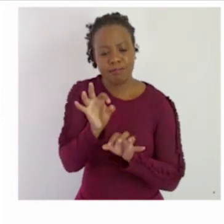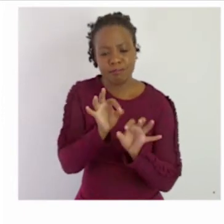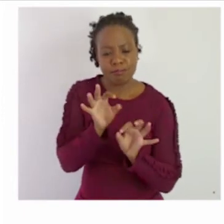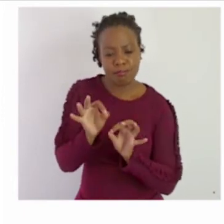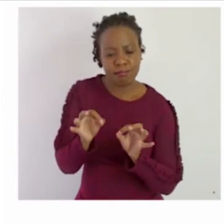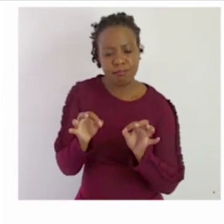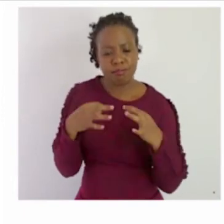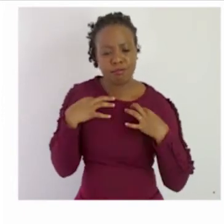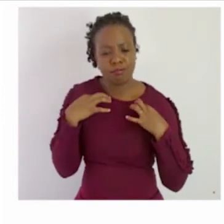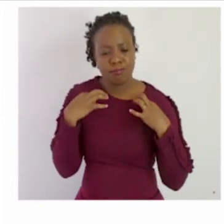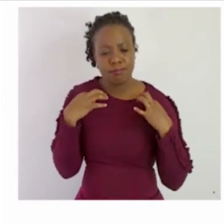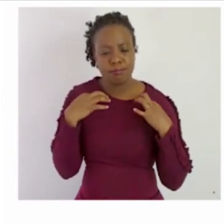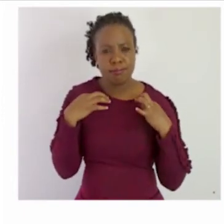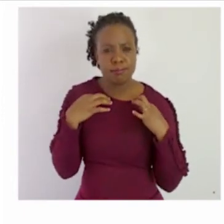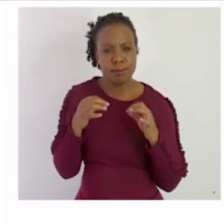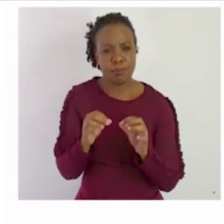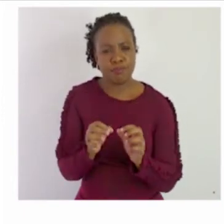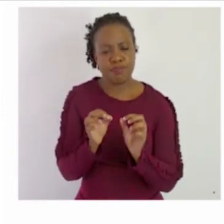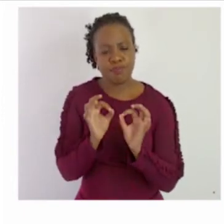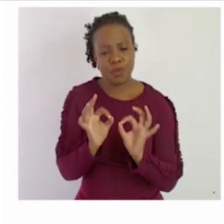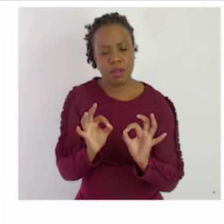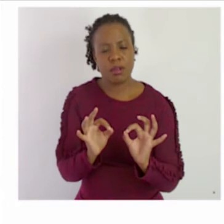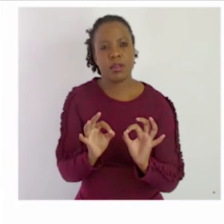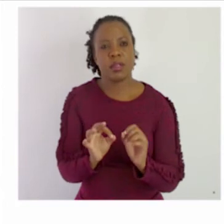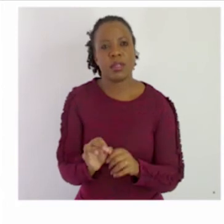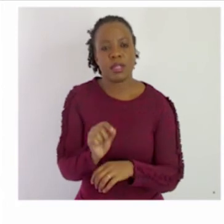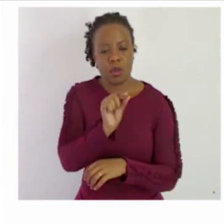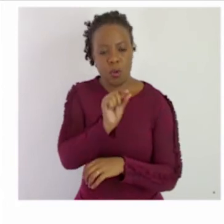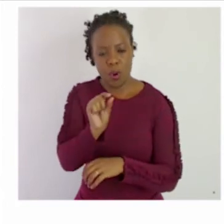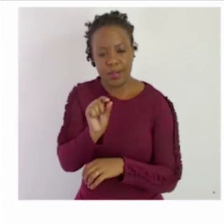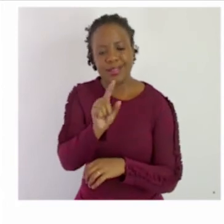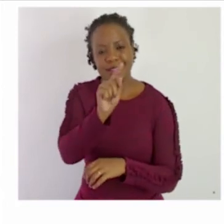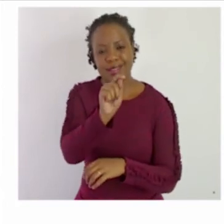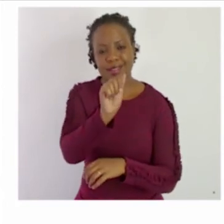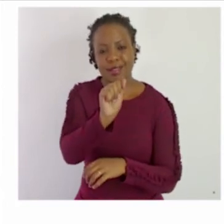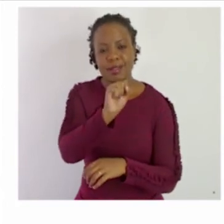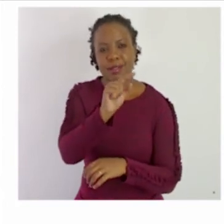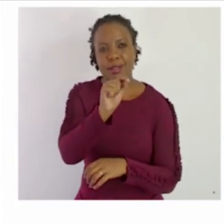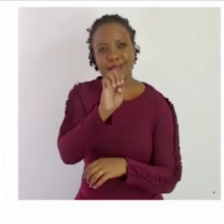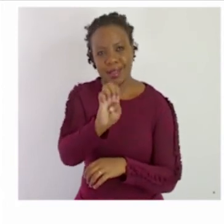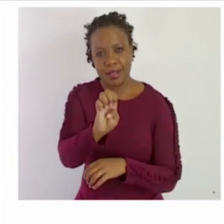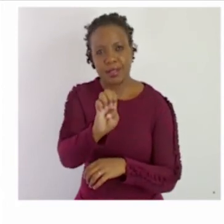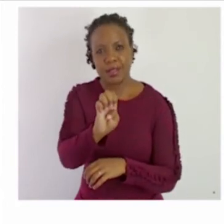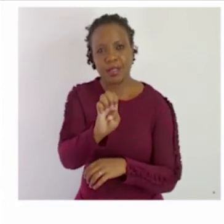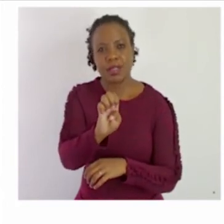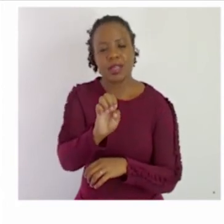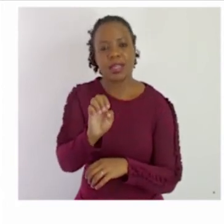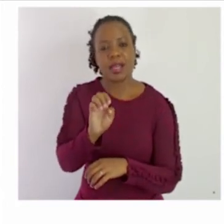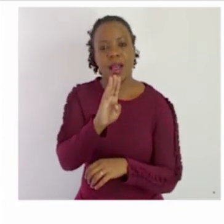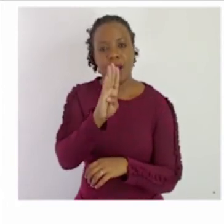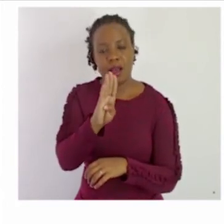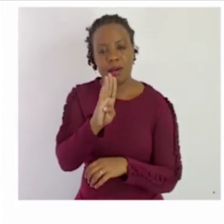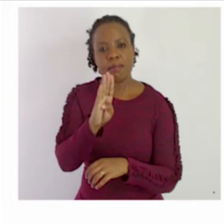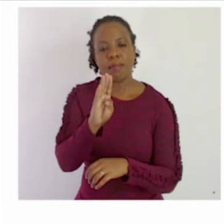has great taste in clothes. Taste is our abstract noun, which we cannot